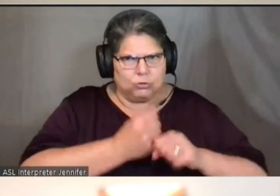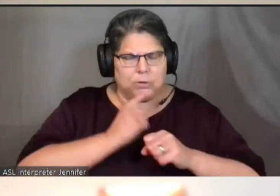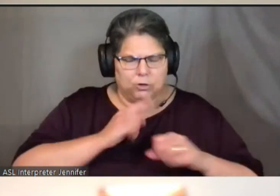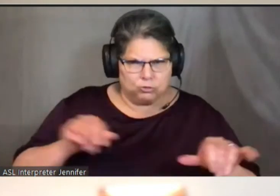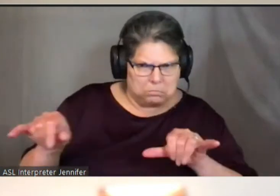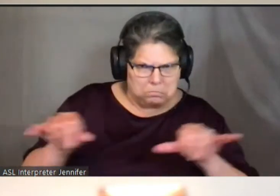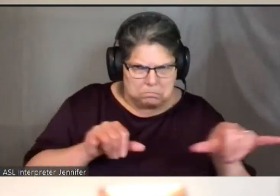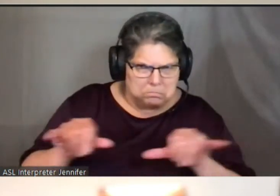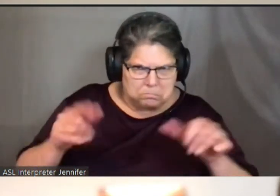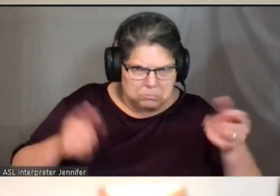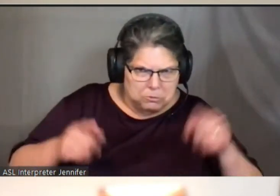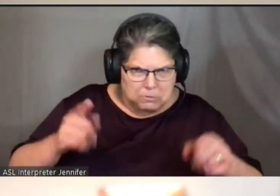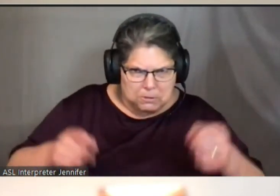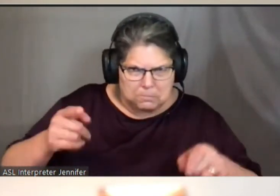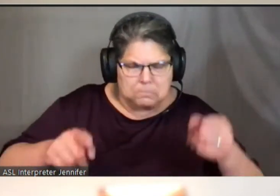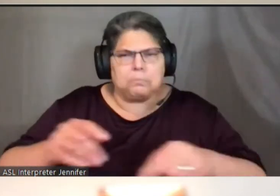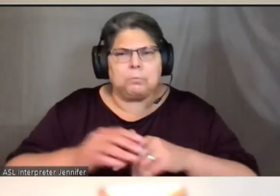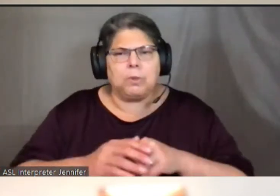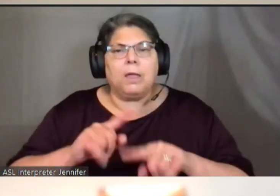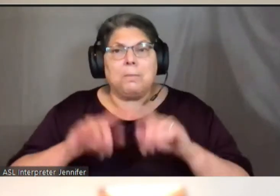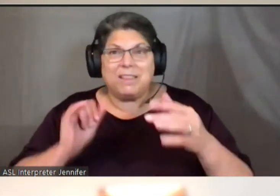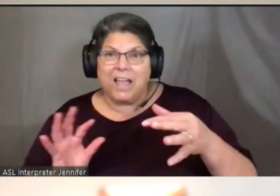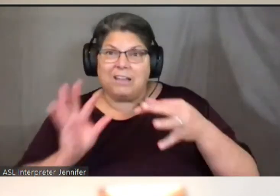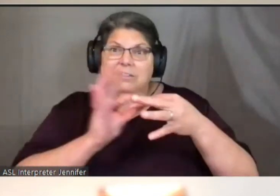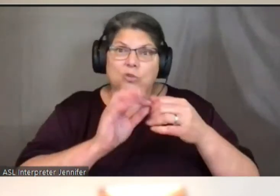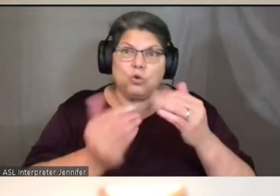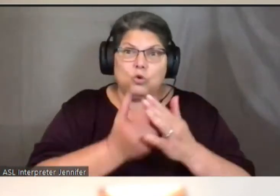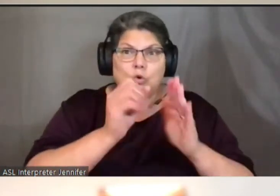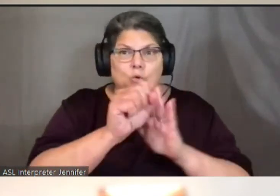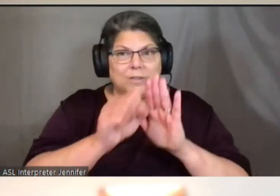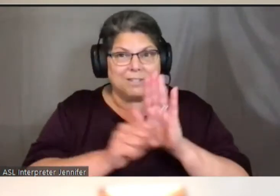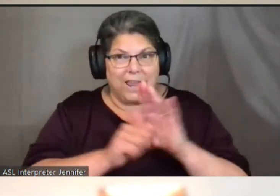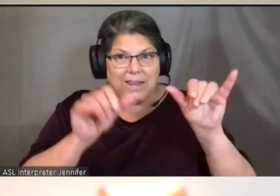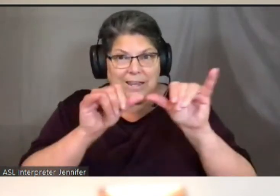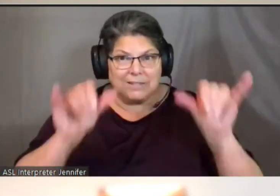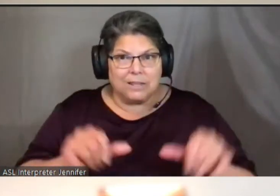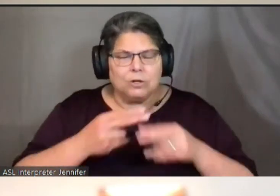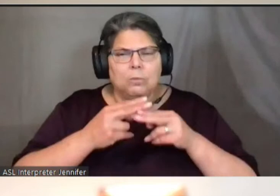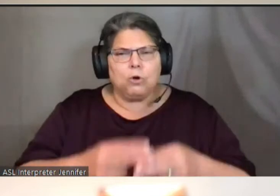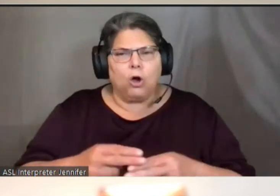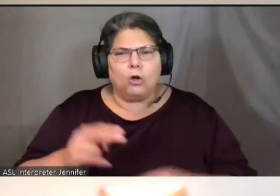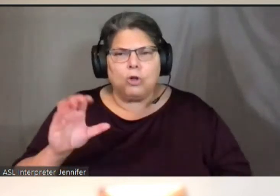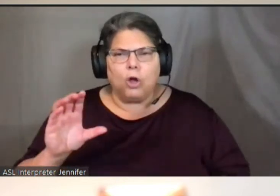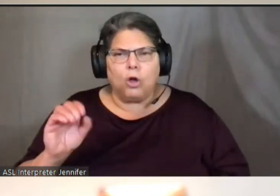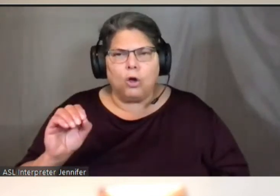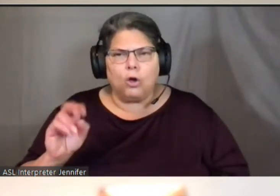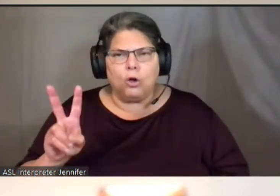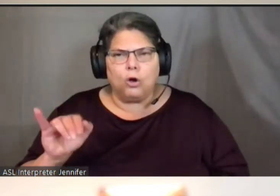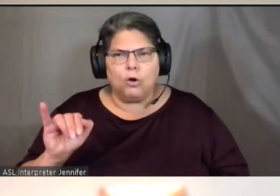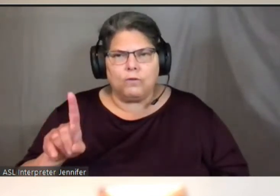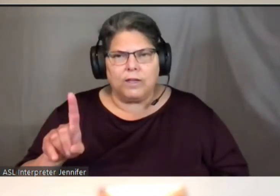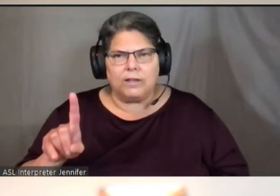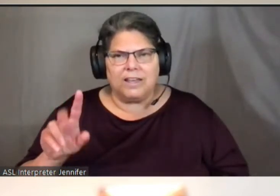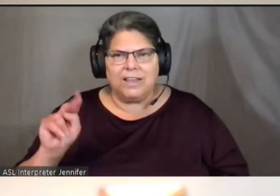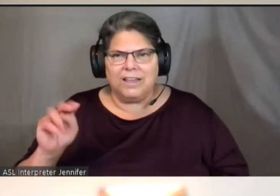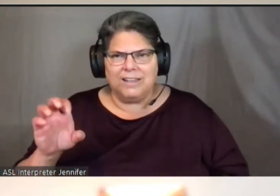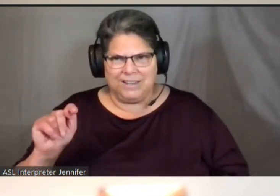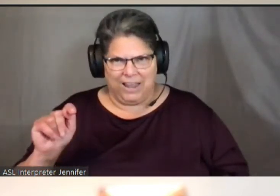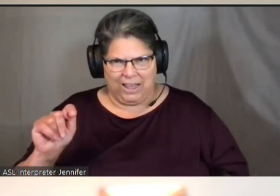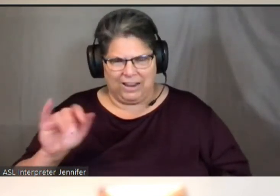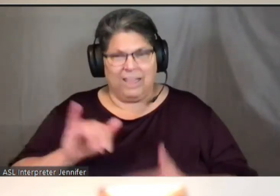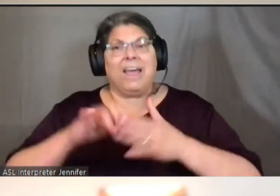new state system of COVID-Net, which is a state system